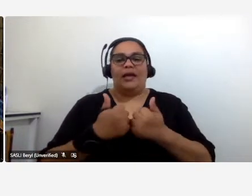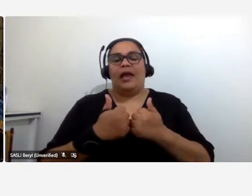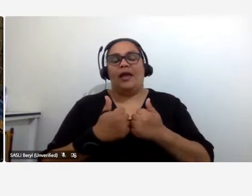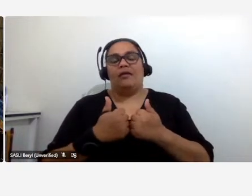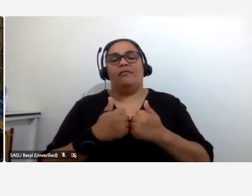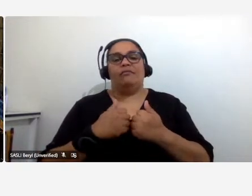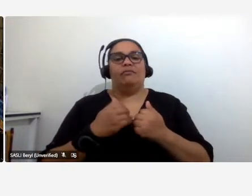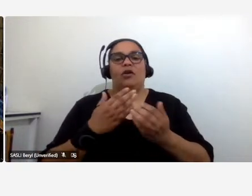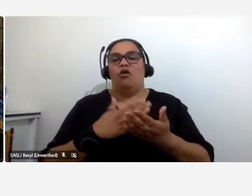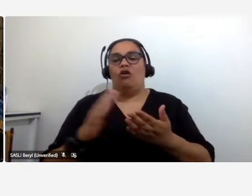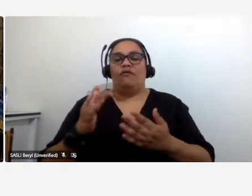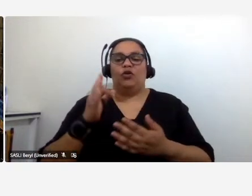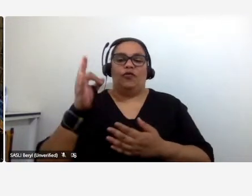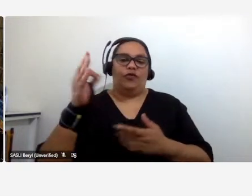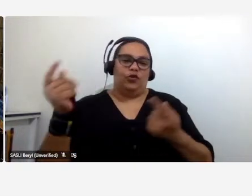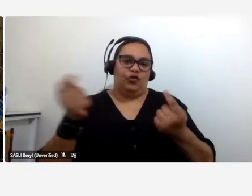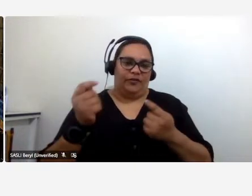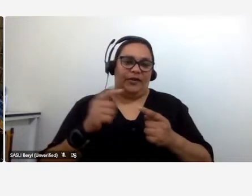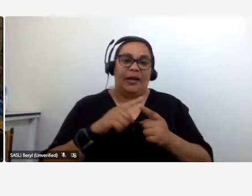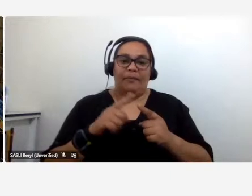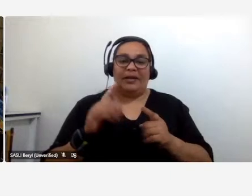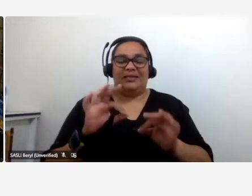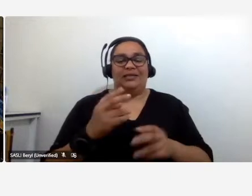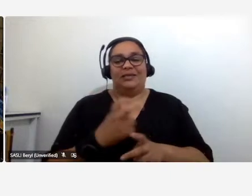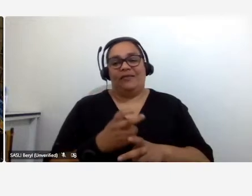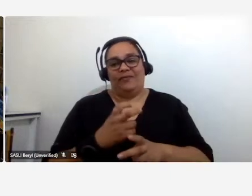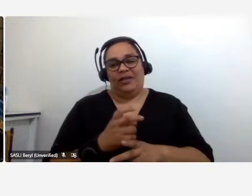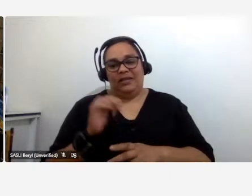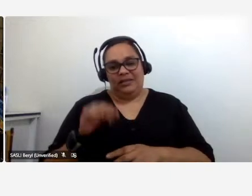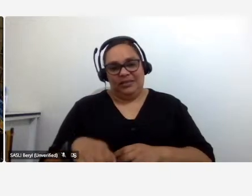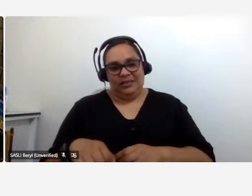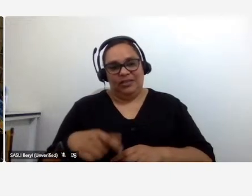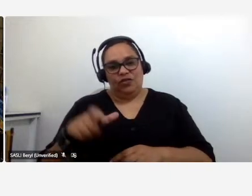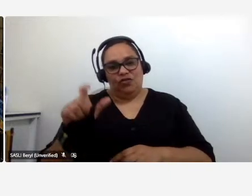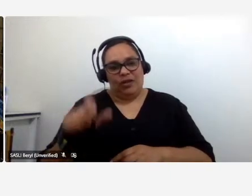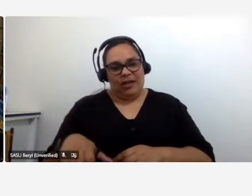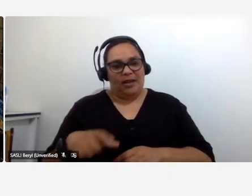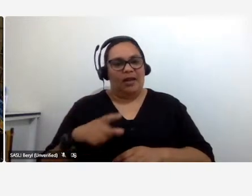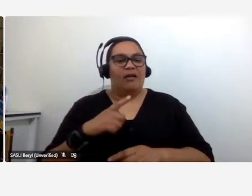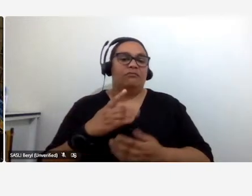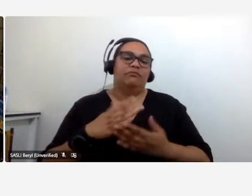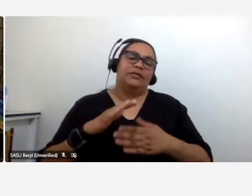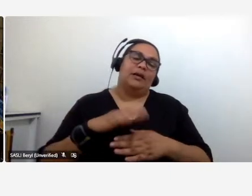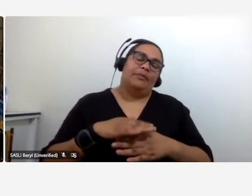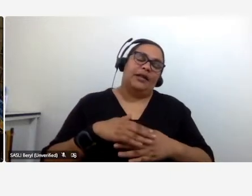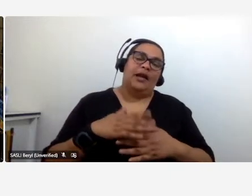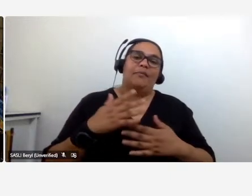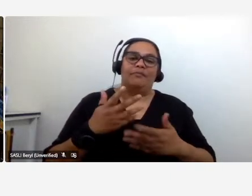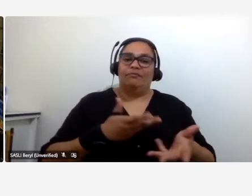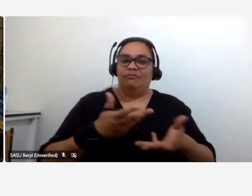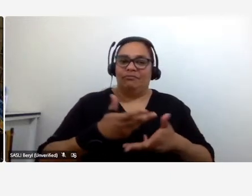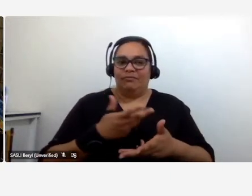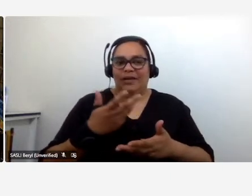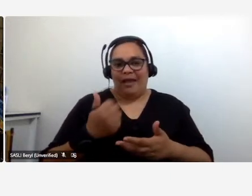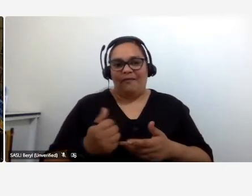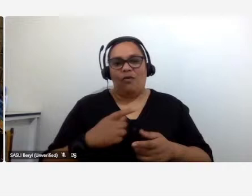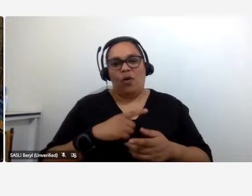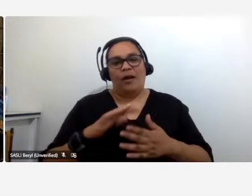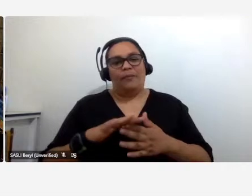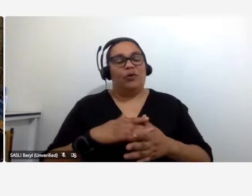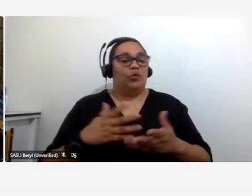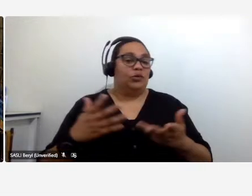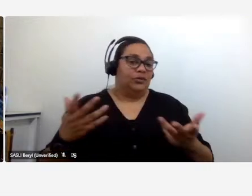to a future event. It's a difficult one, Chair, to sometimes engage upon, because of